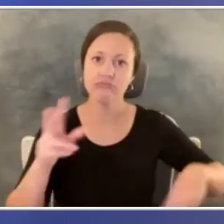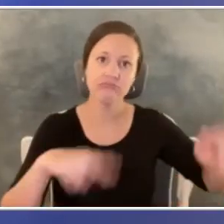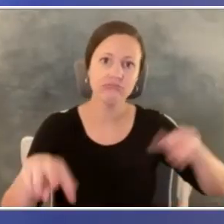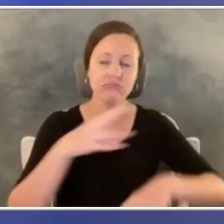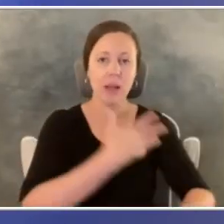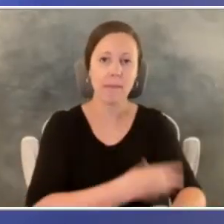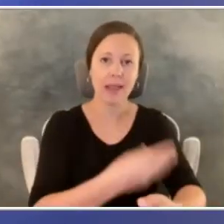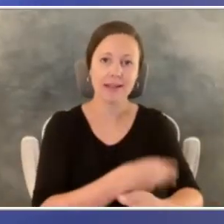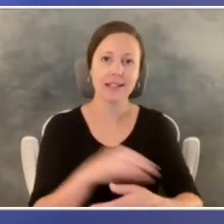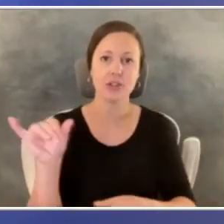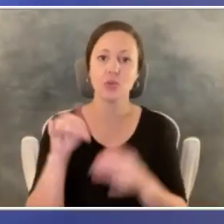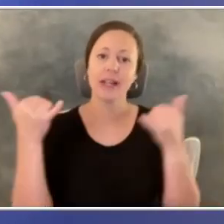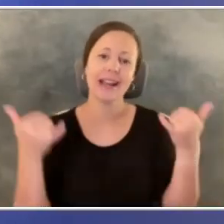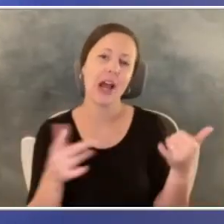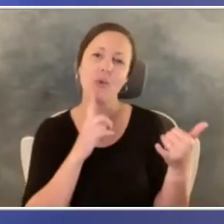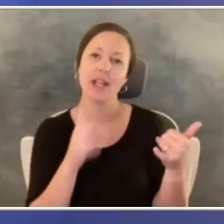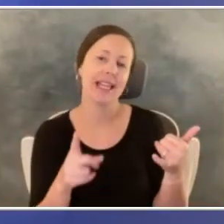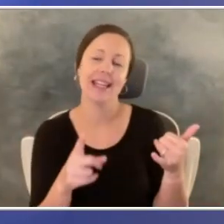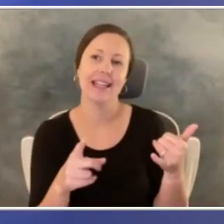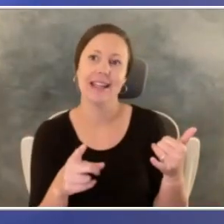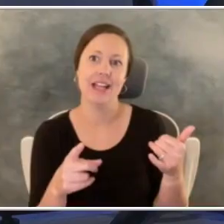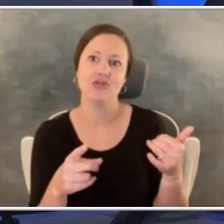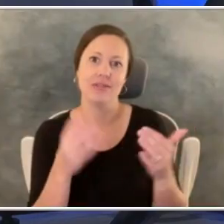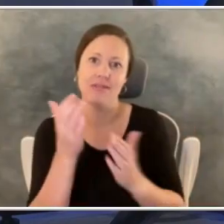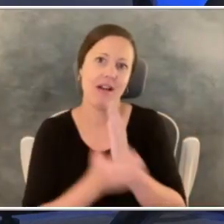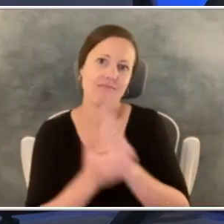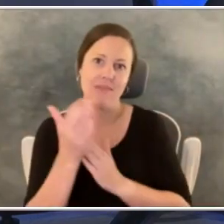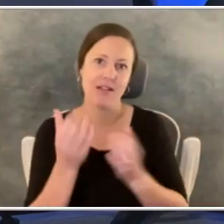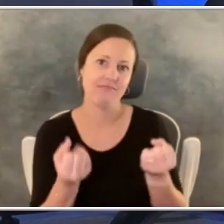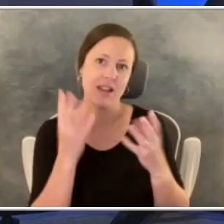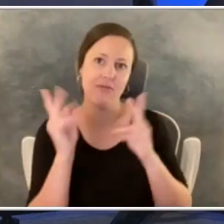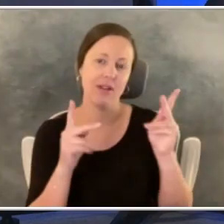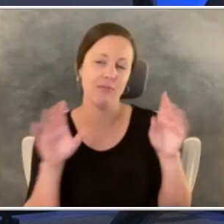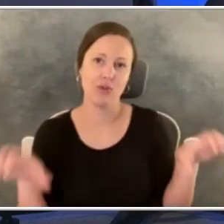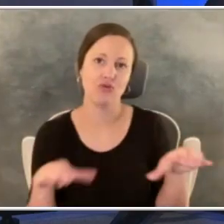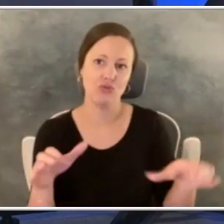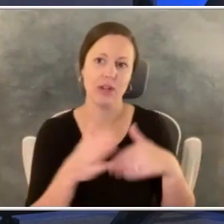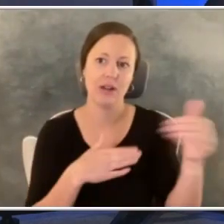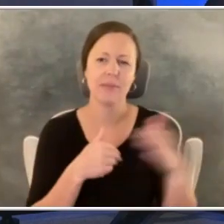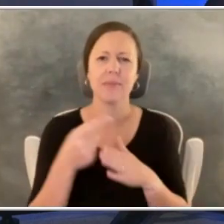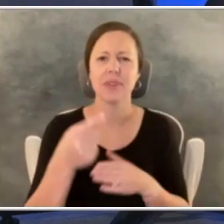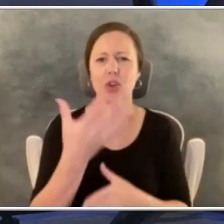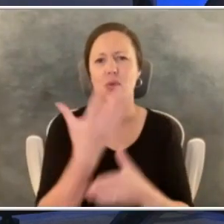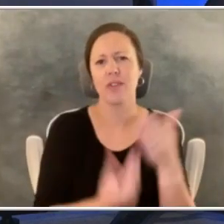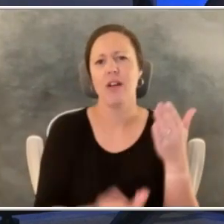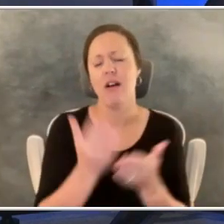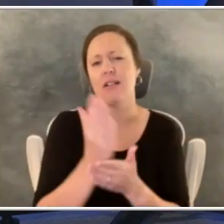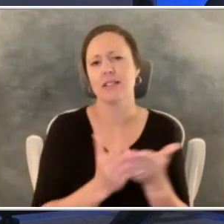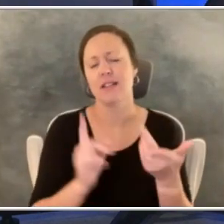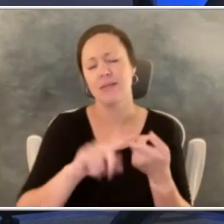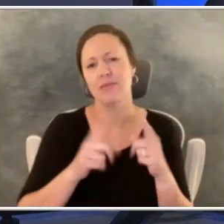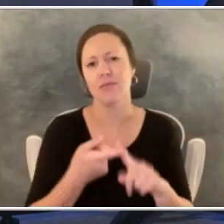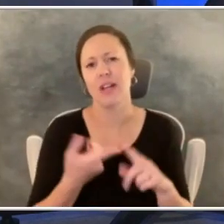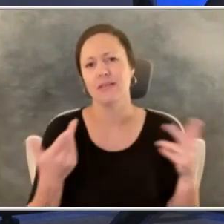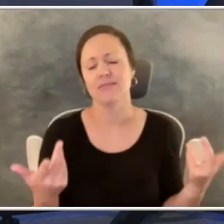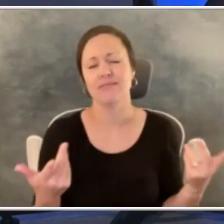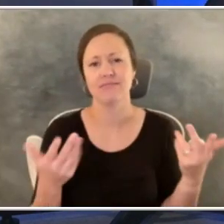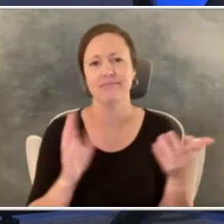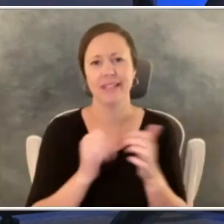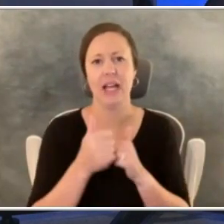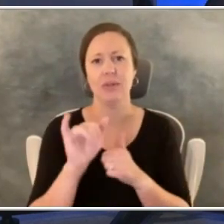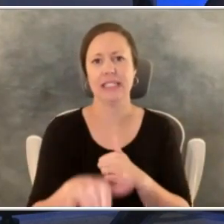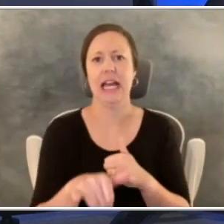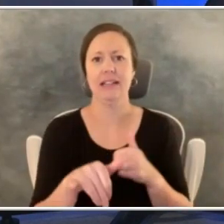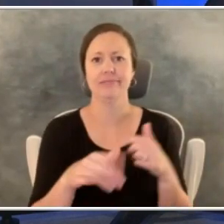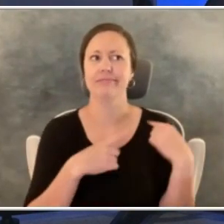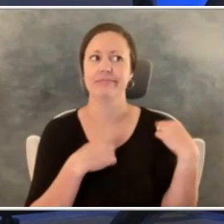second nature, and it's saving a lot of lives. And you've lost some friends. What has that been like for you over the years? Because you said I felt